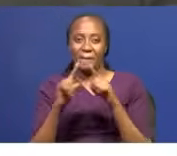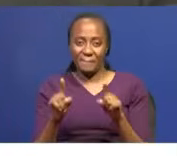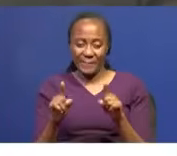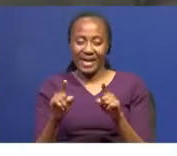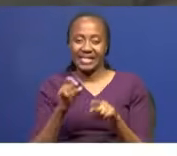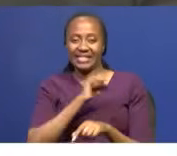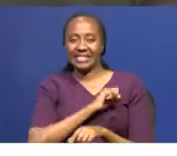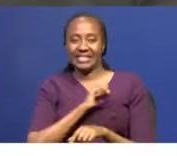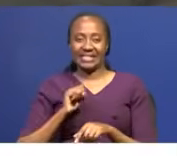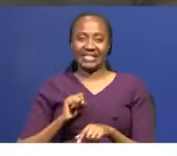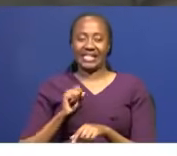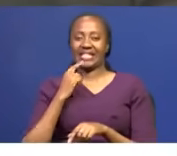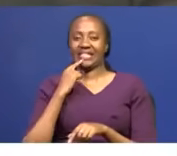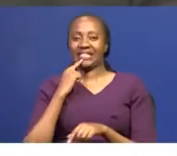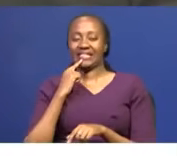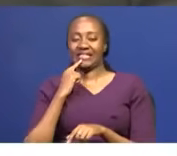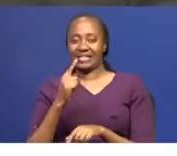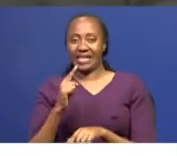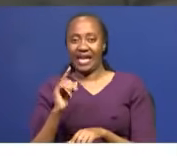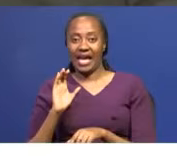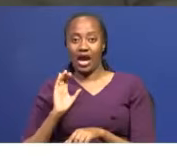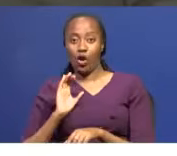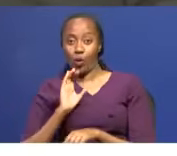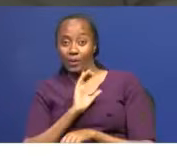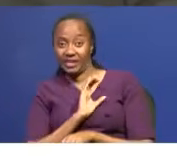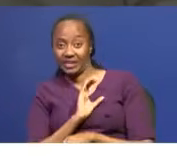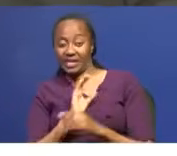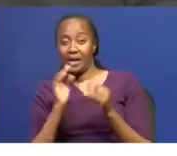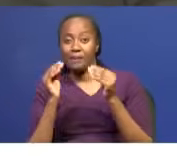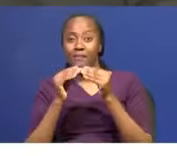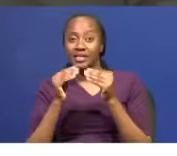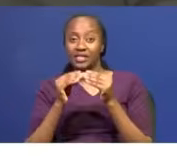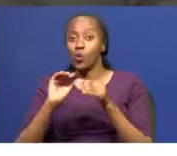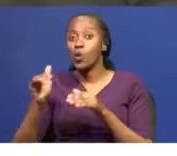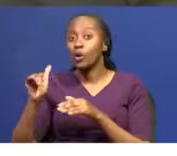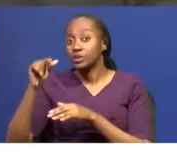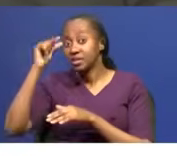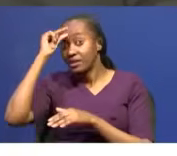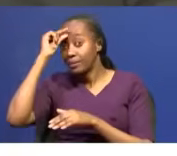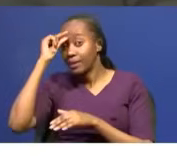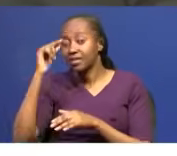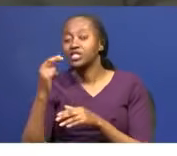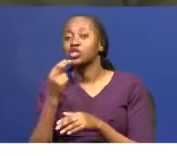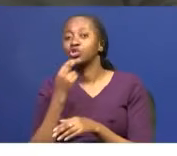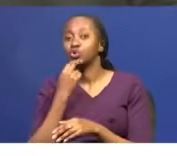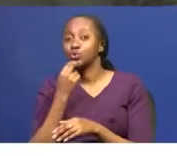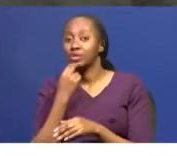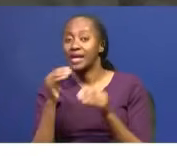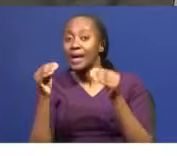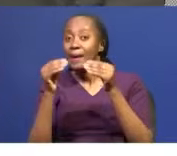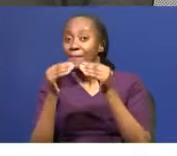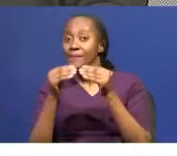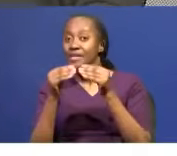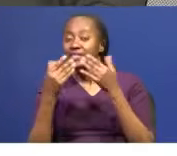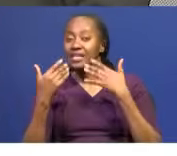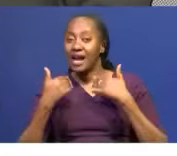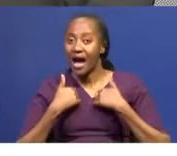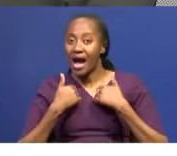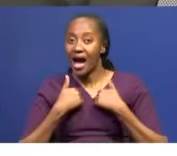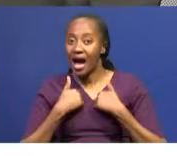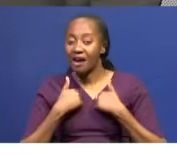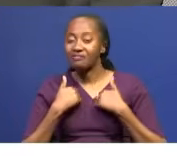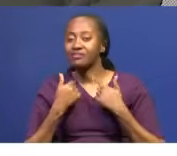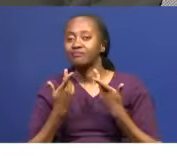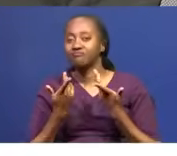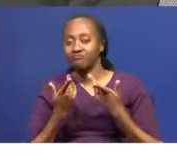County Public Accounts Committee's meeting with Homa Bay County government on Tuesday. During the meeting that also dwelt